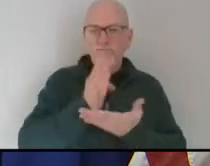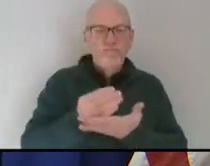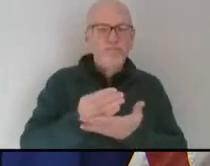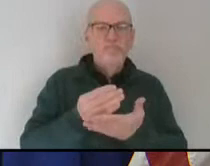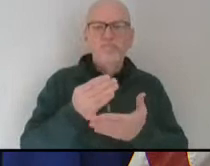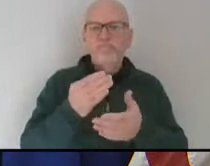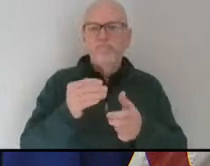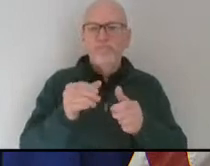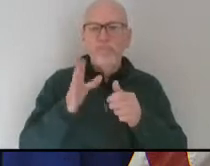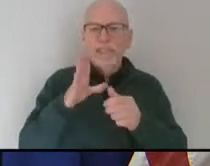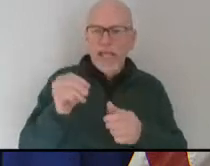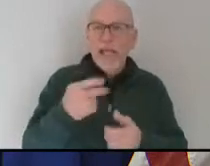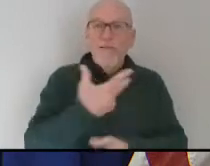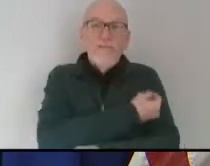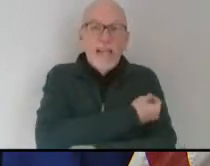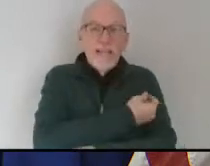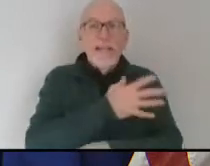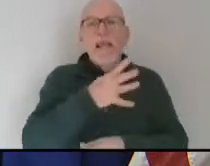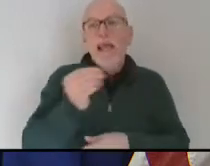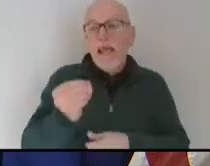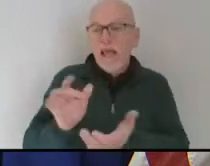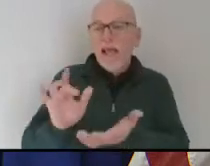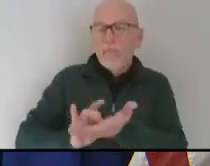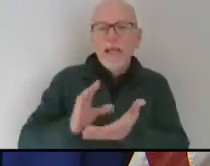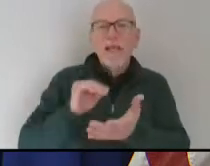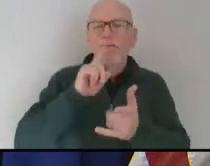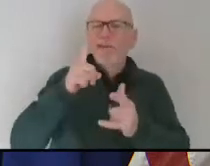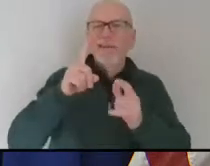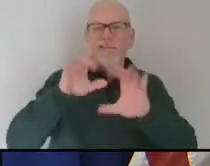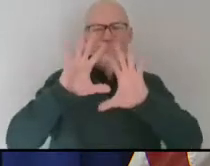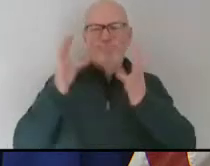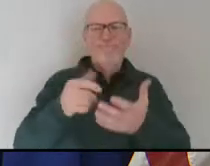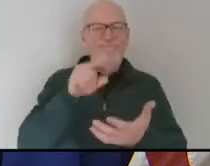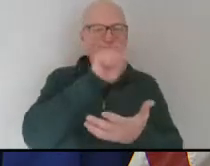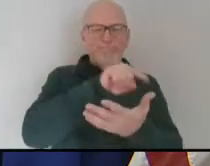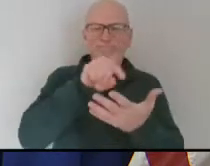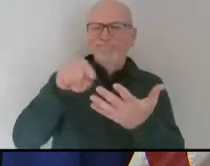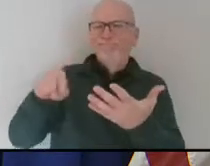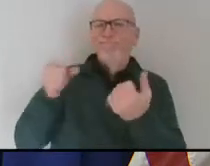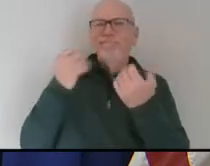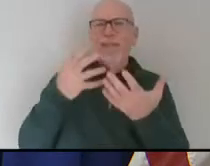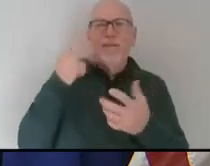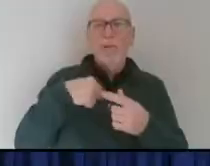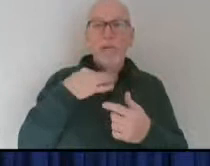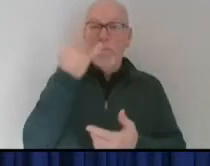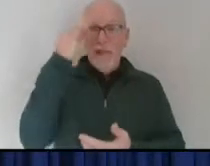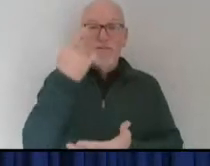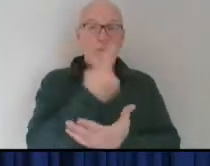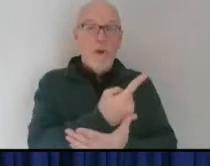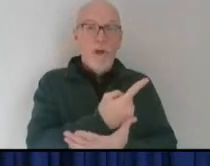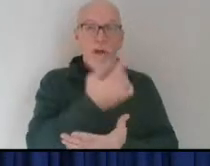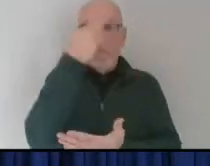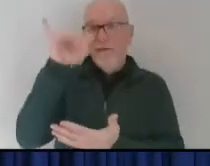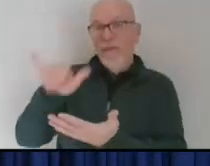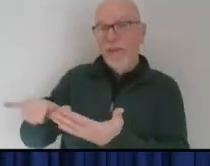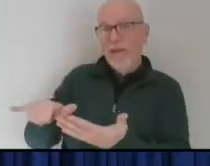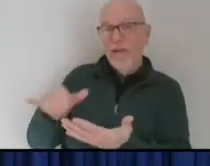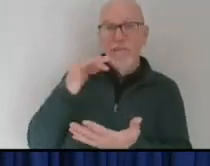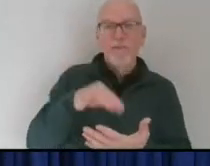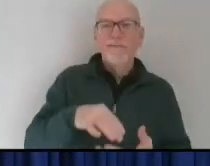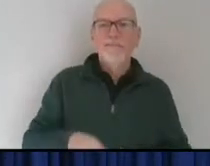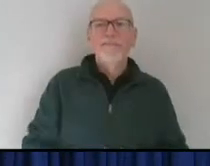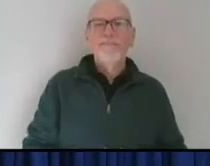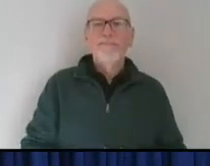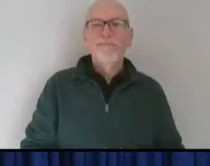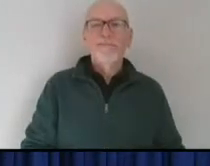the vaccine and the therapeutics. And it's a whole host of very specific things, but you can't, and maybe... I think it's very hard to sort